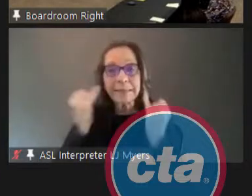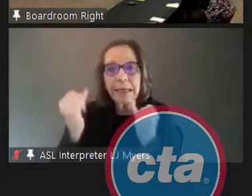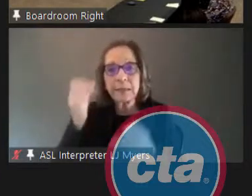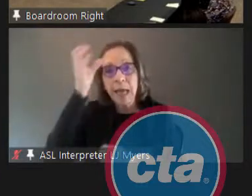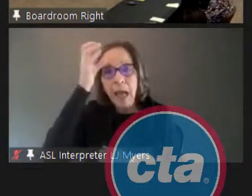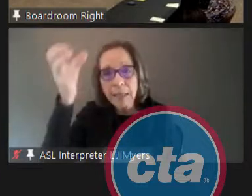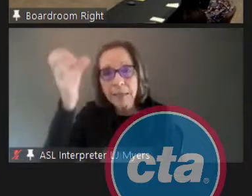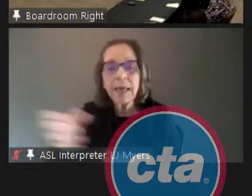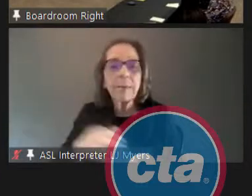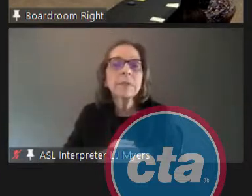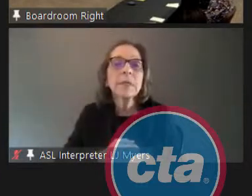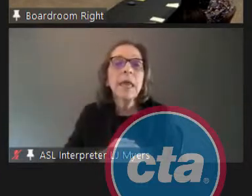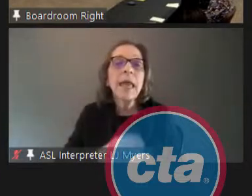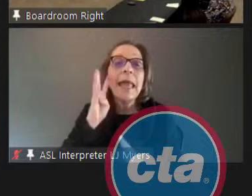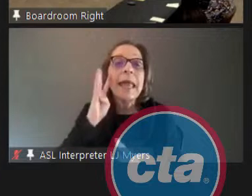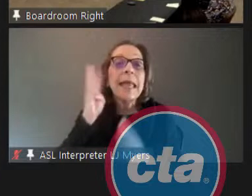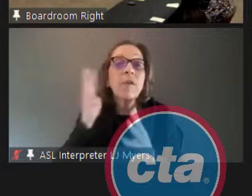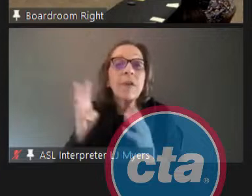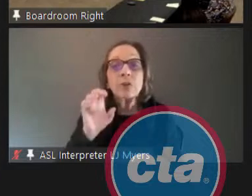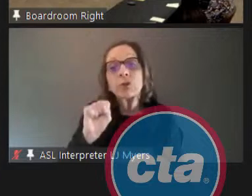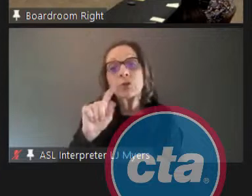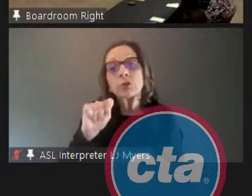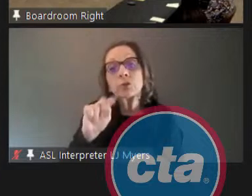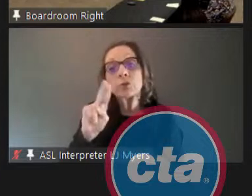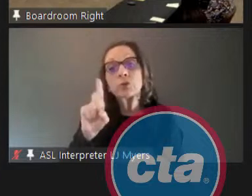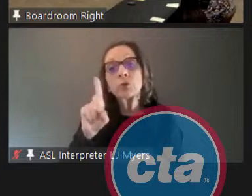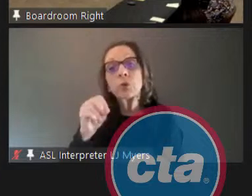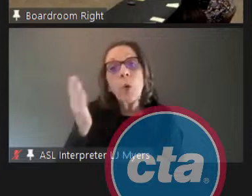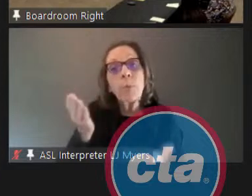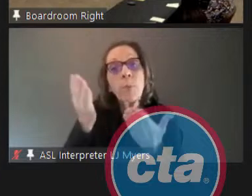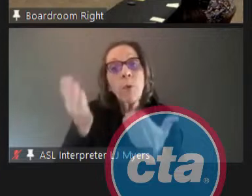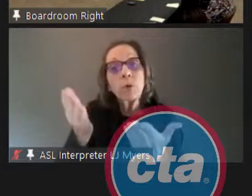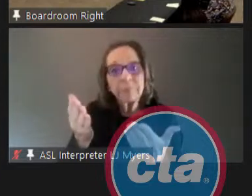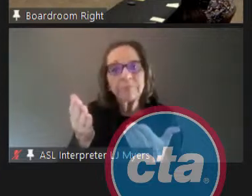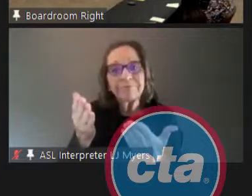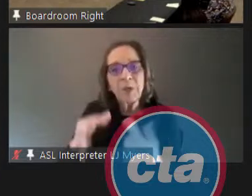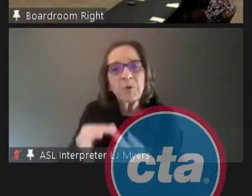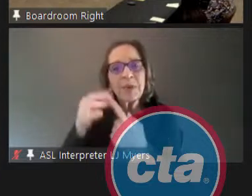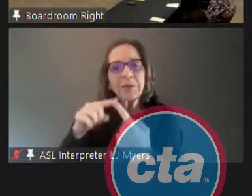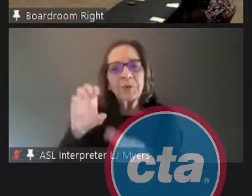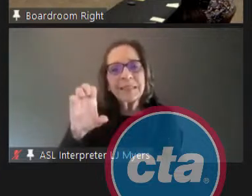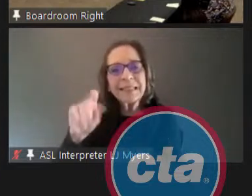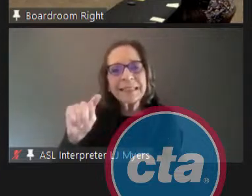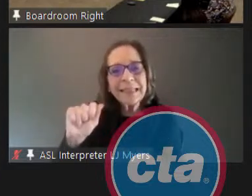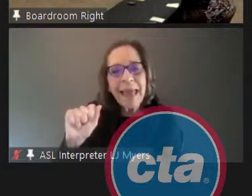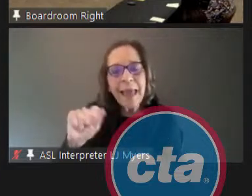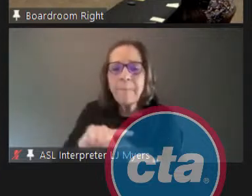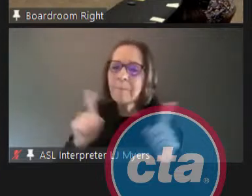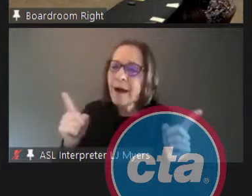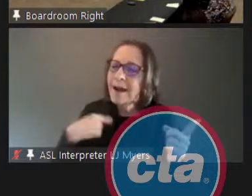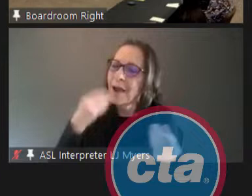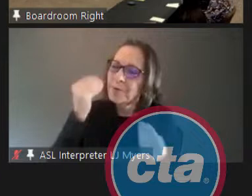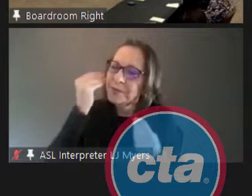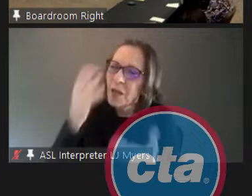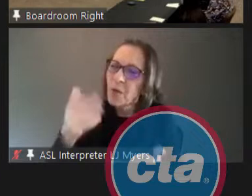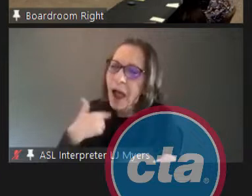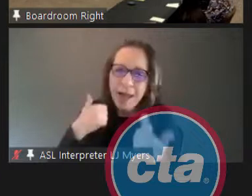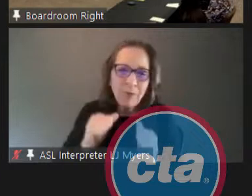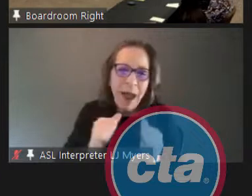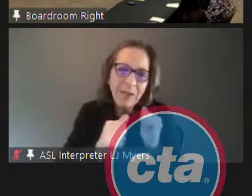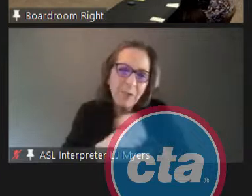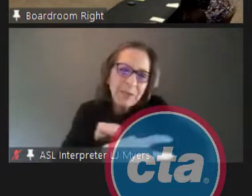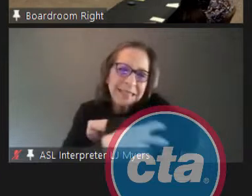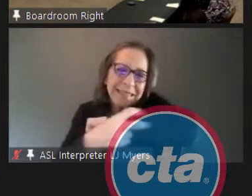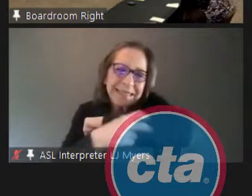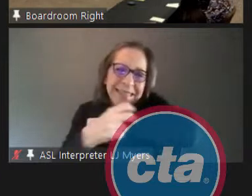And, the Innovation Studio and what we're proposing is unique to CTA. But I would be remiss if I didn't tell you that I tried to steal some learnings